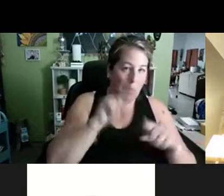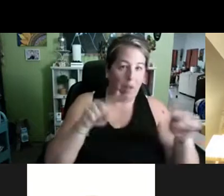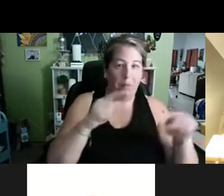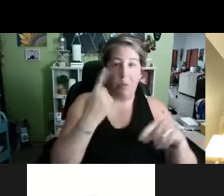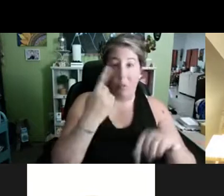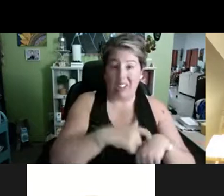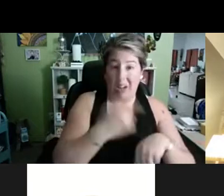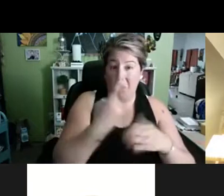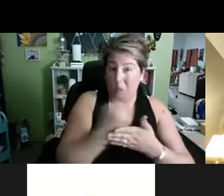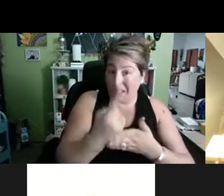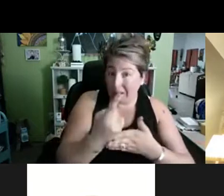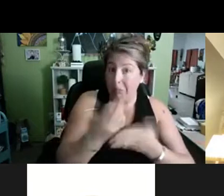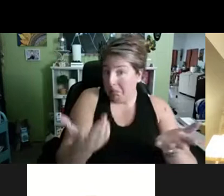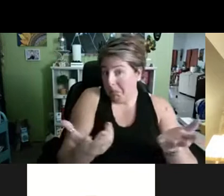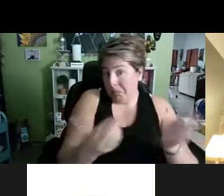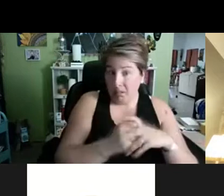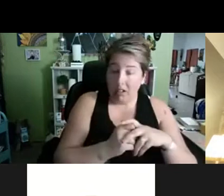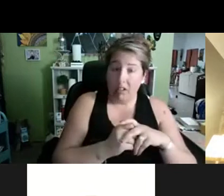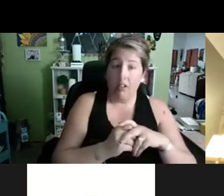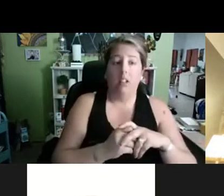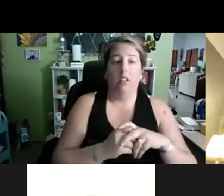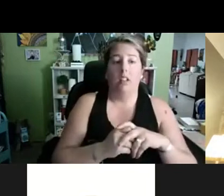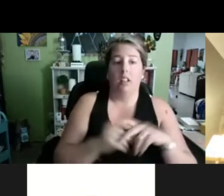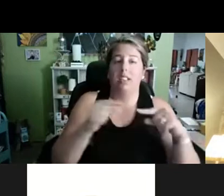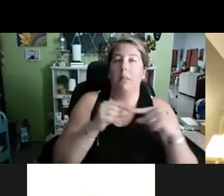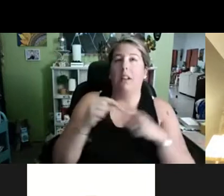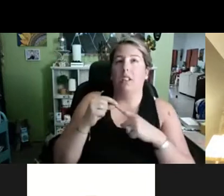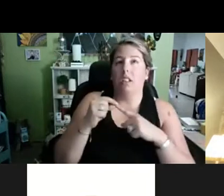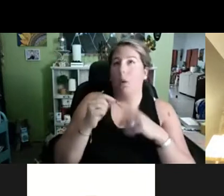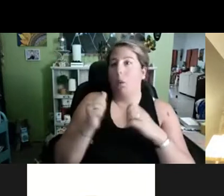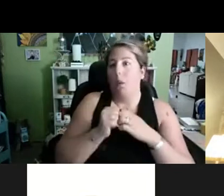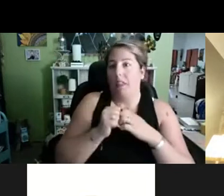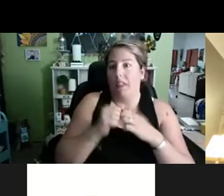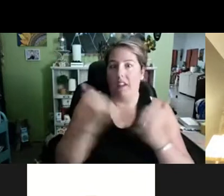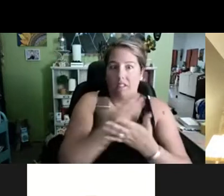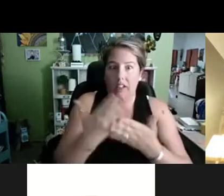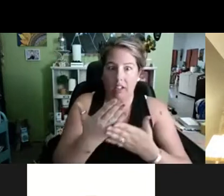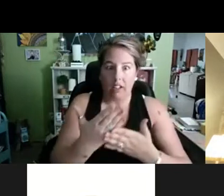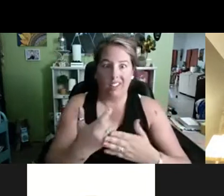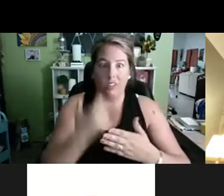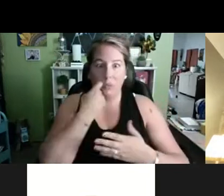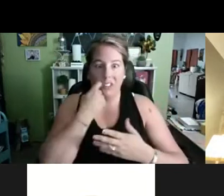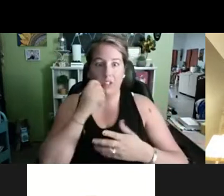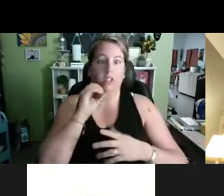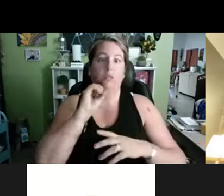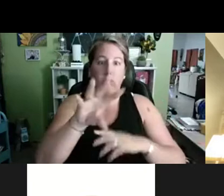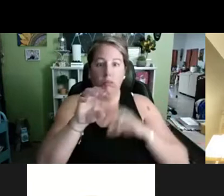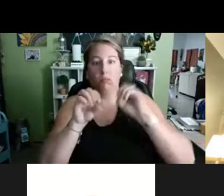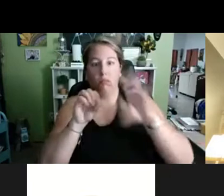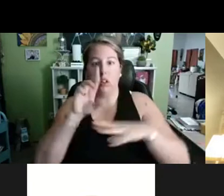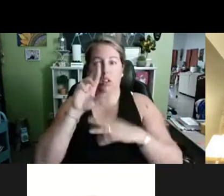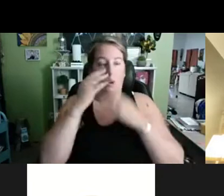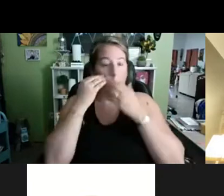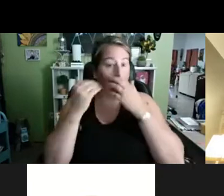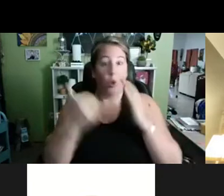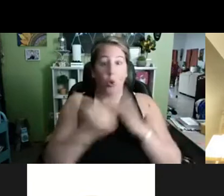weekly would be kind of interesting, especially with like everything that we are releasing. And maybe for the holidays, like maybe